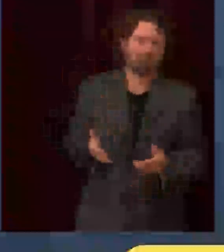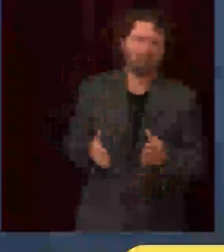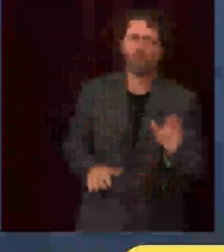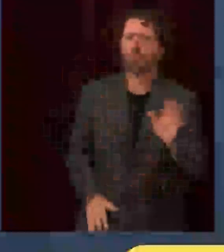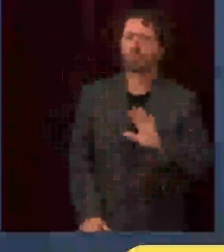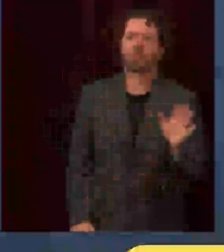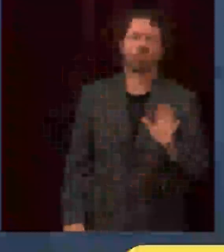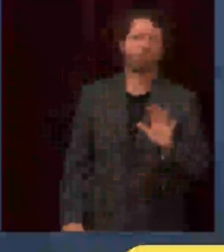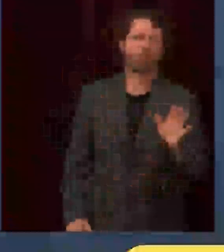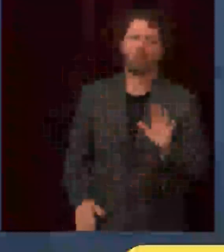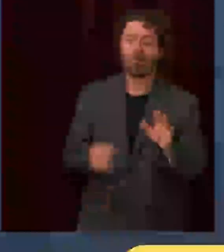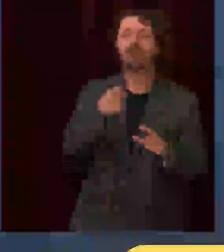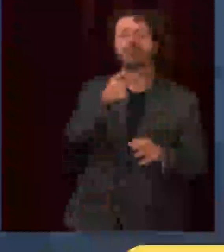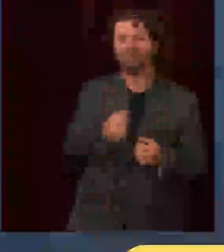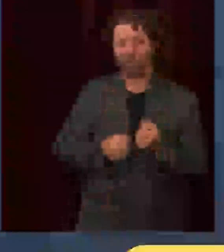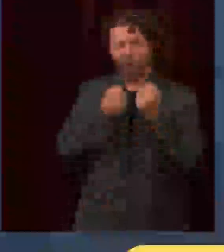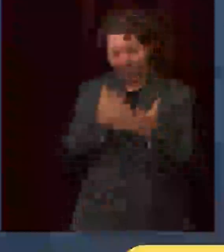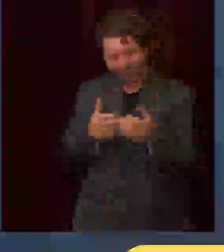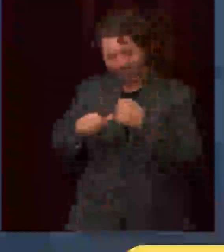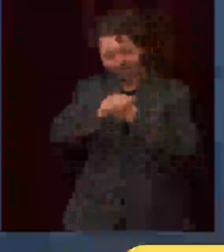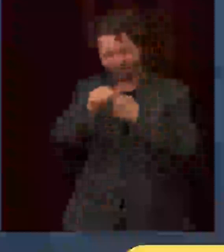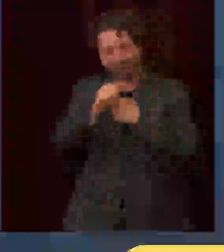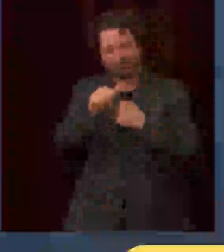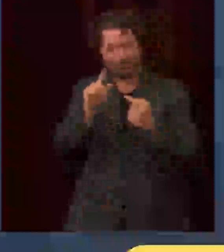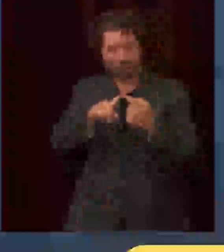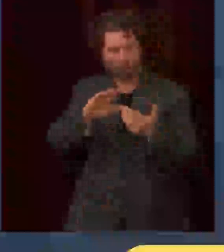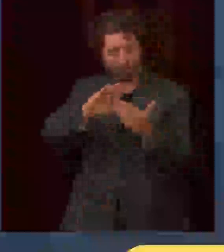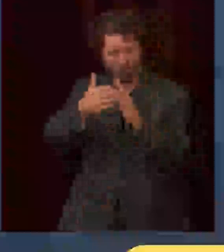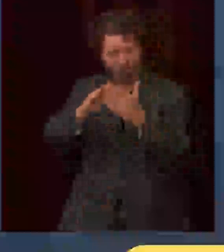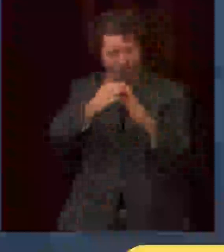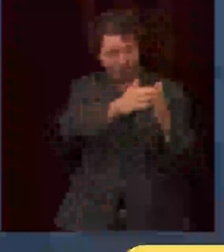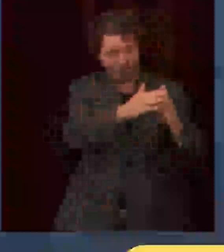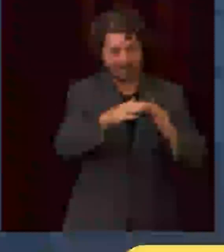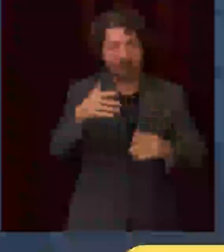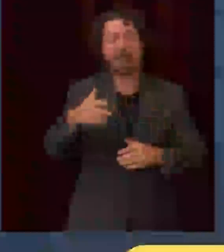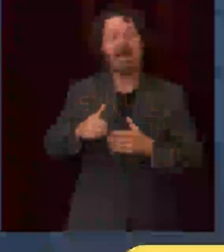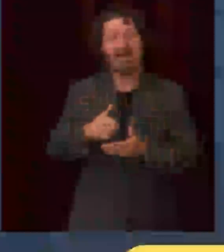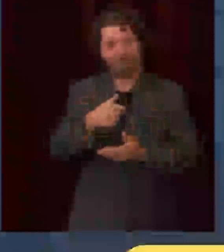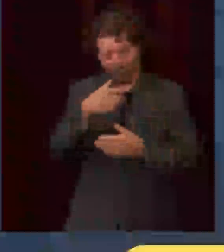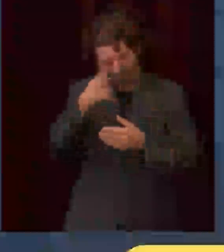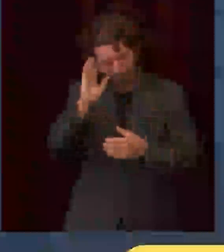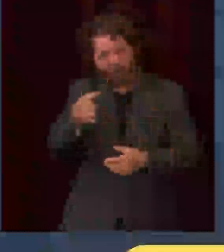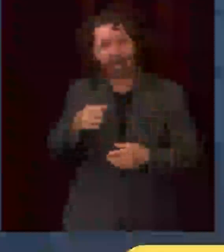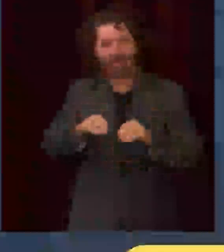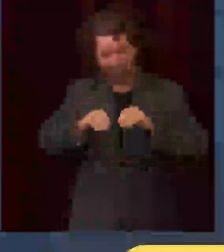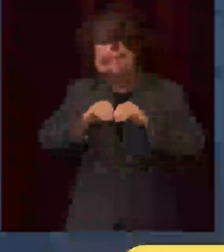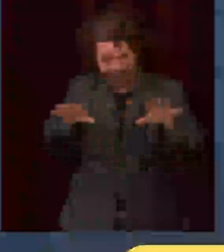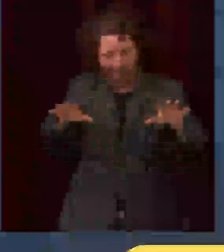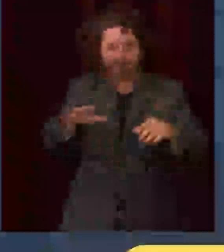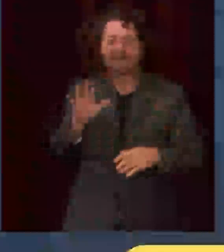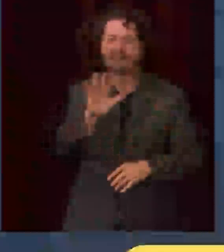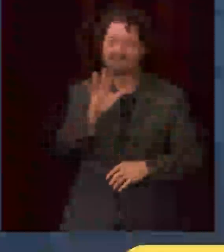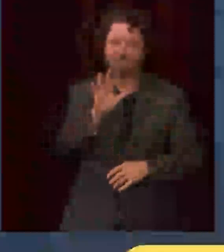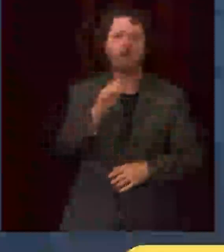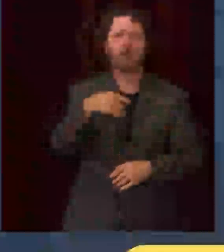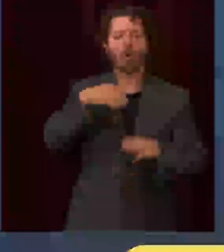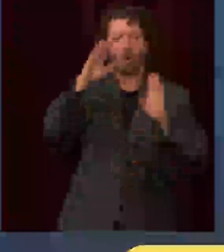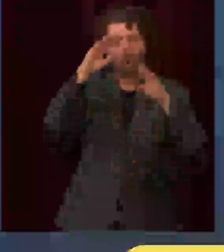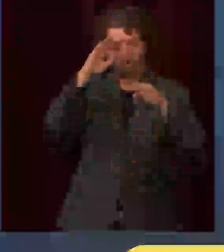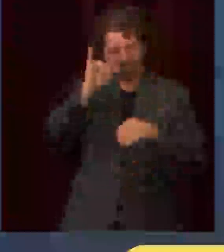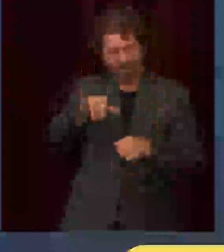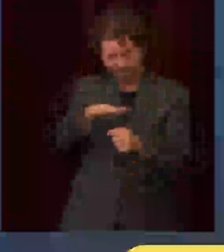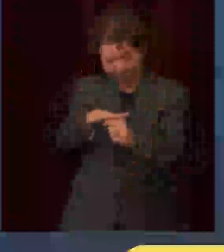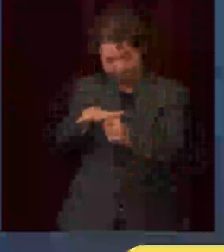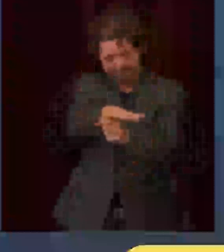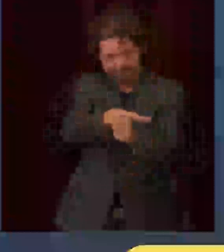community, and it is a beautiful community. So I am very hopeful that people will pull together in Yakima. I spoke to the mayor of Yakima today